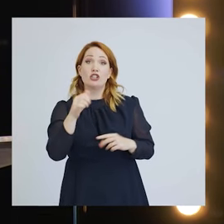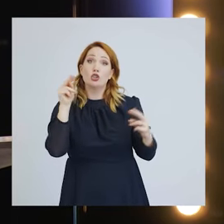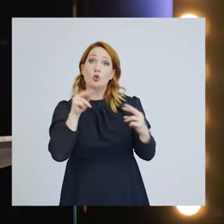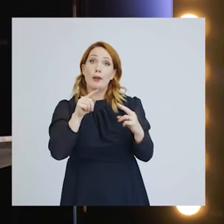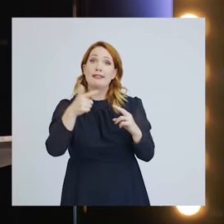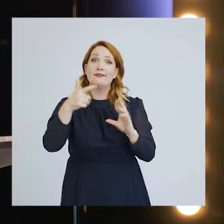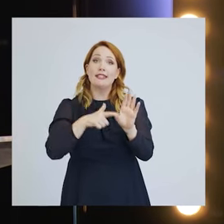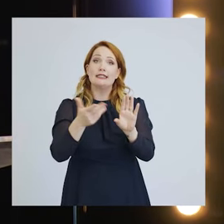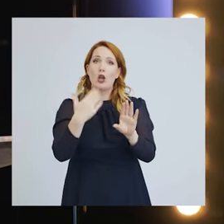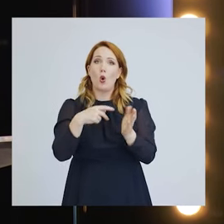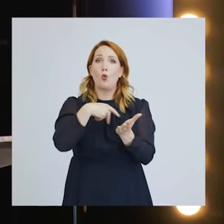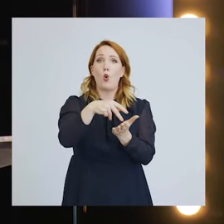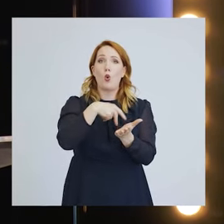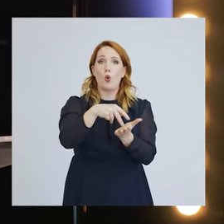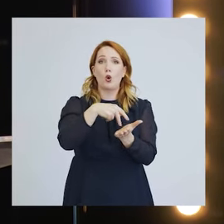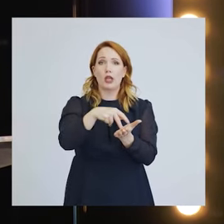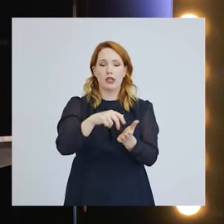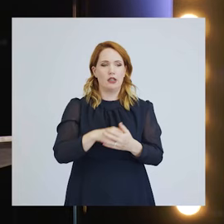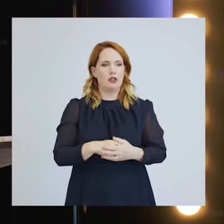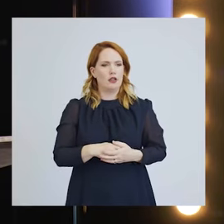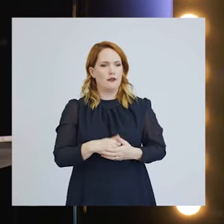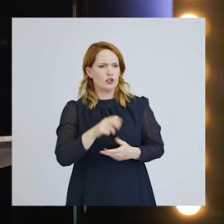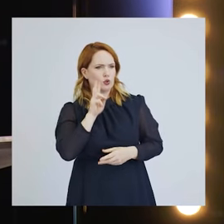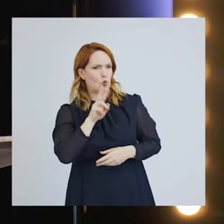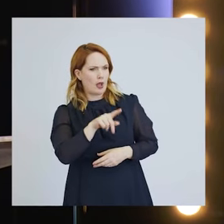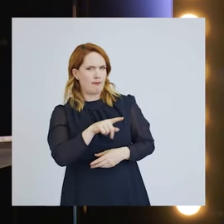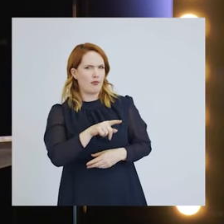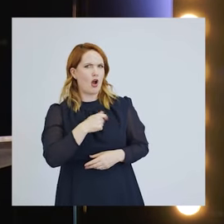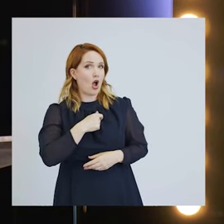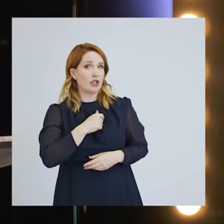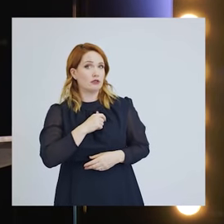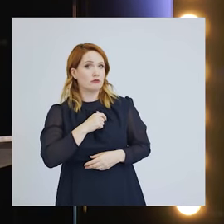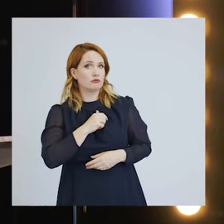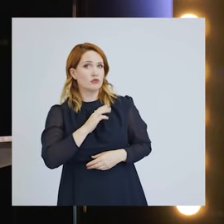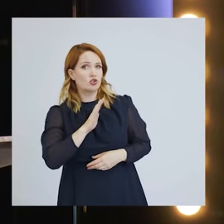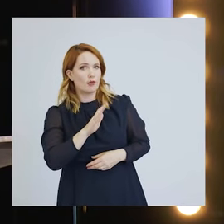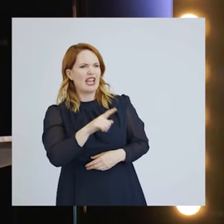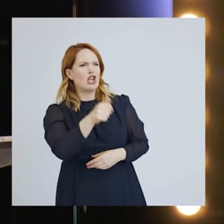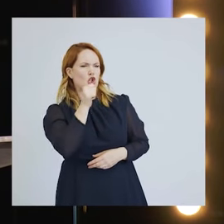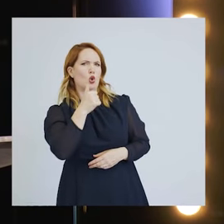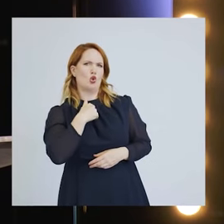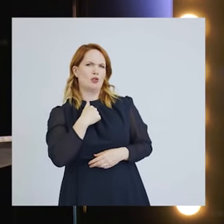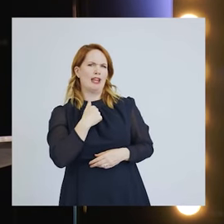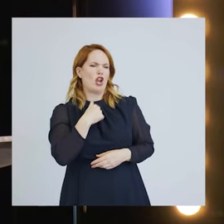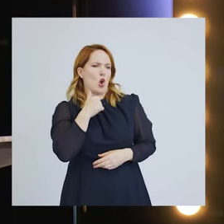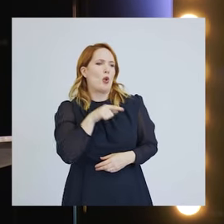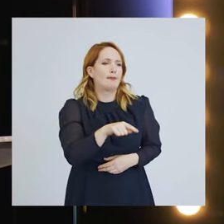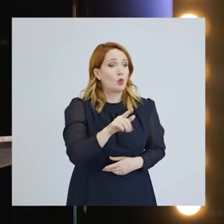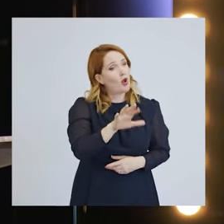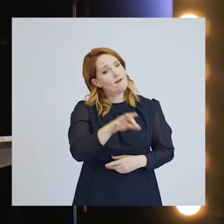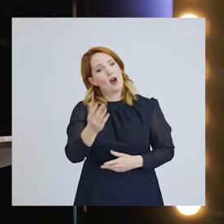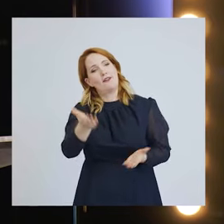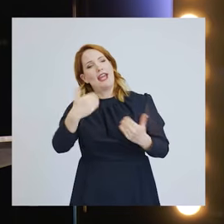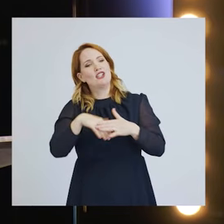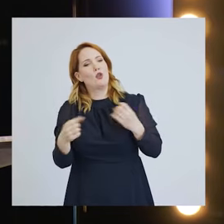here and they were saying he's not in a good way. And I saw him walking about 7 years ago. And as he was walking along the street, I